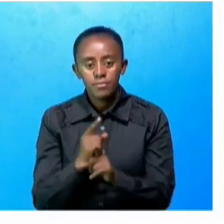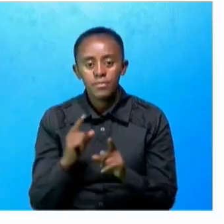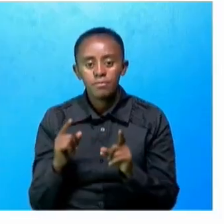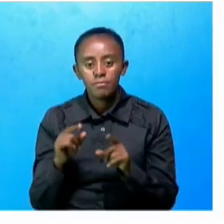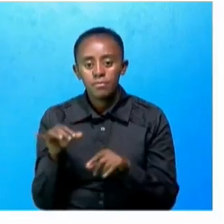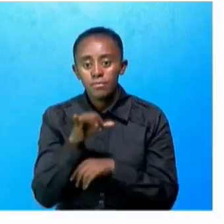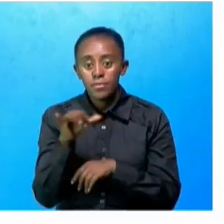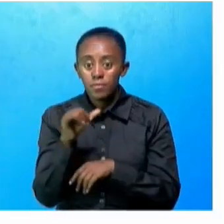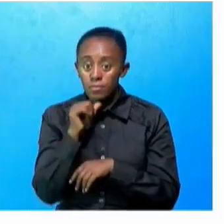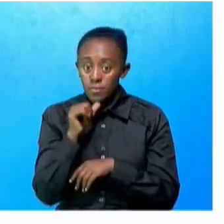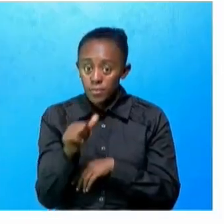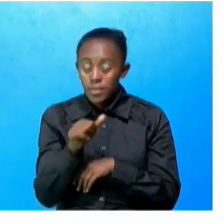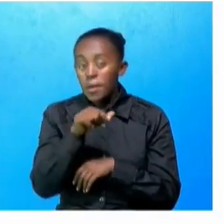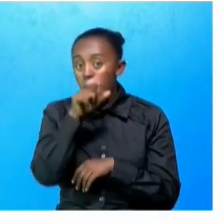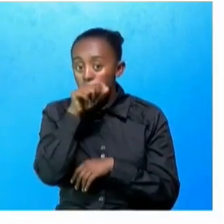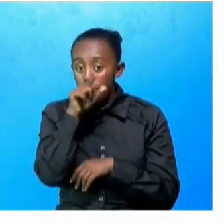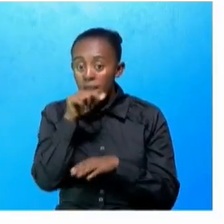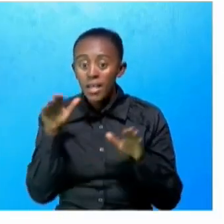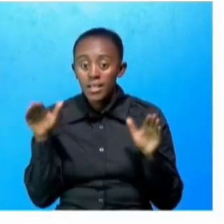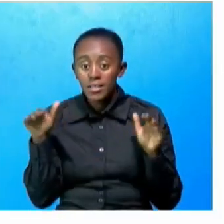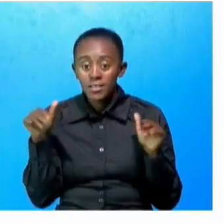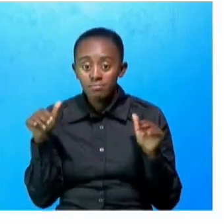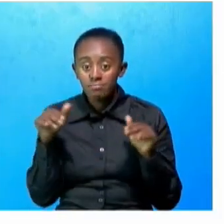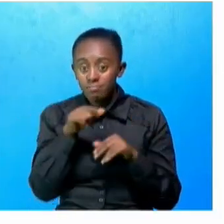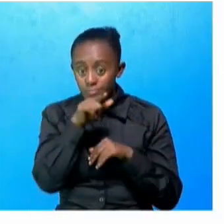Unlike birds